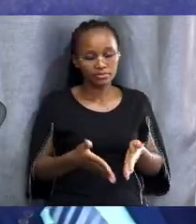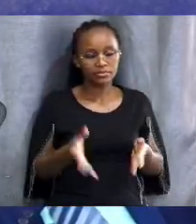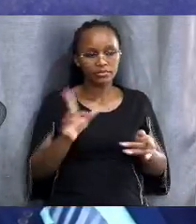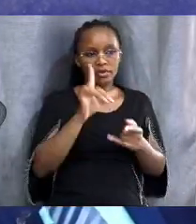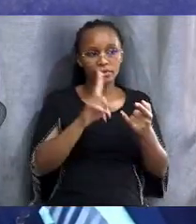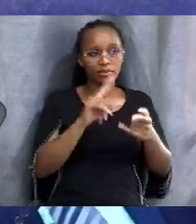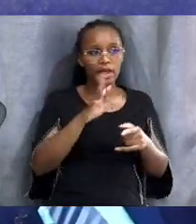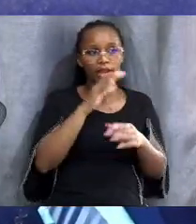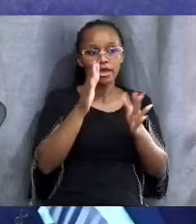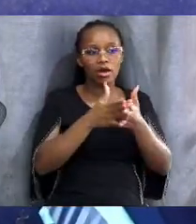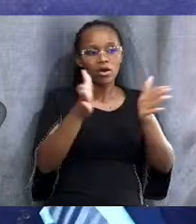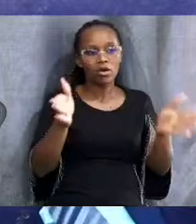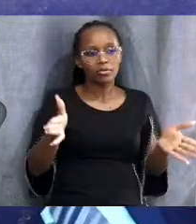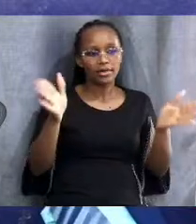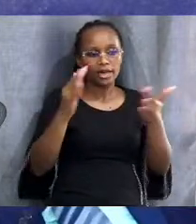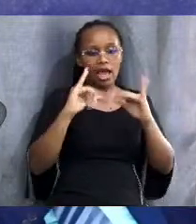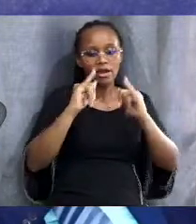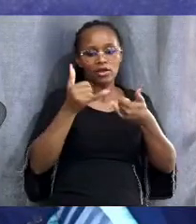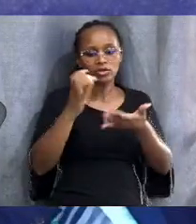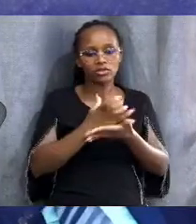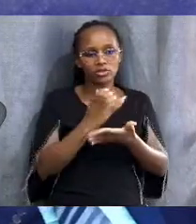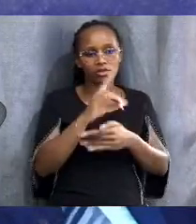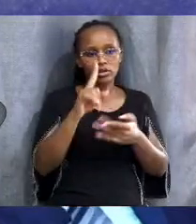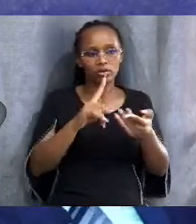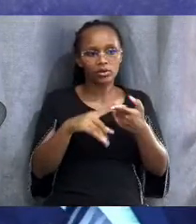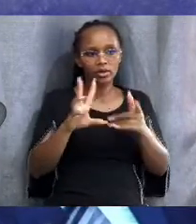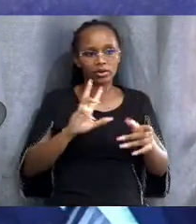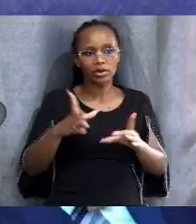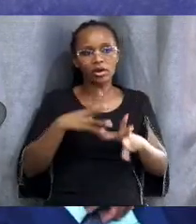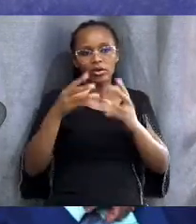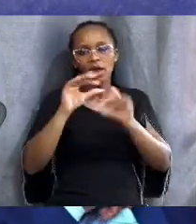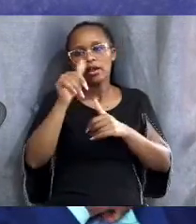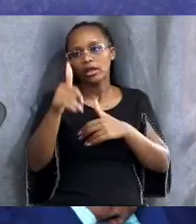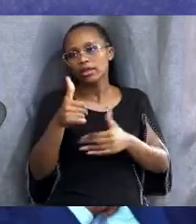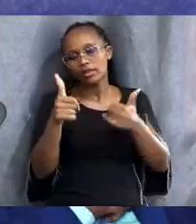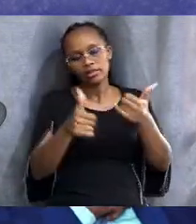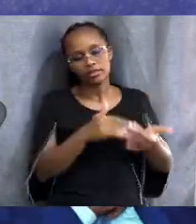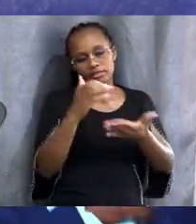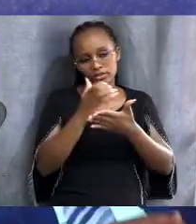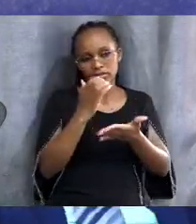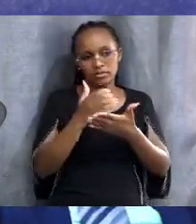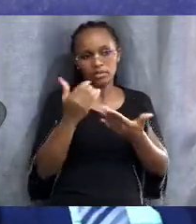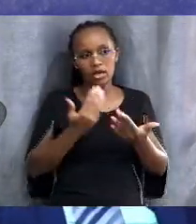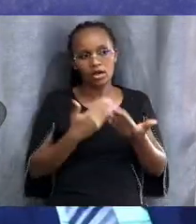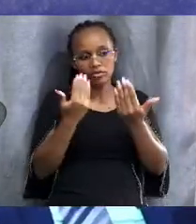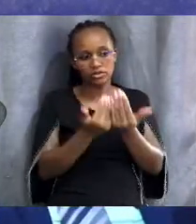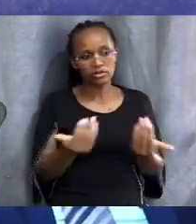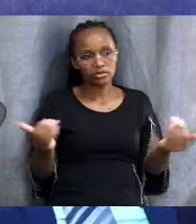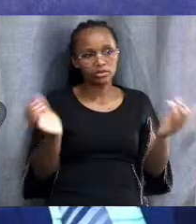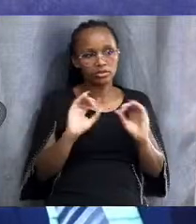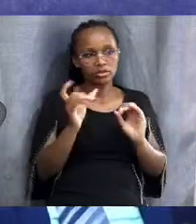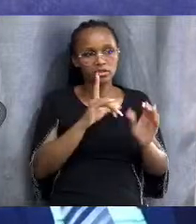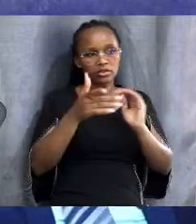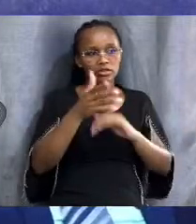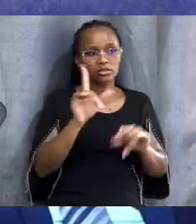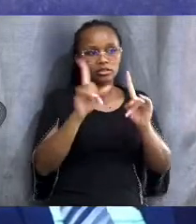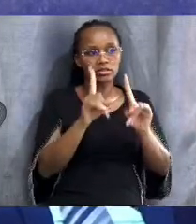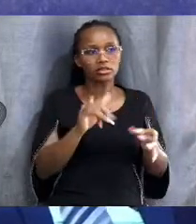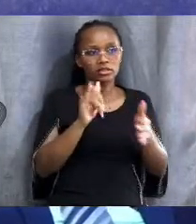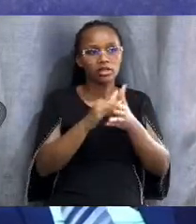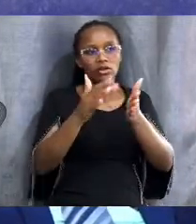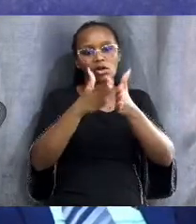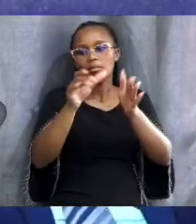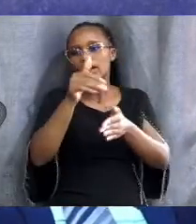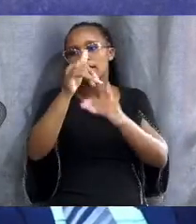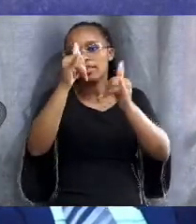when he is opening a new chapter, when we are going to another chapter, totari na shianaishi gayoshio nawe